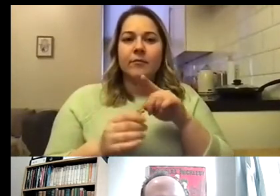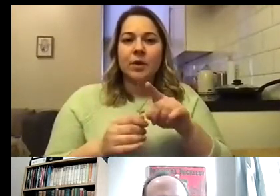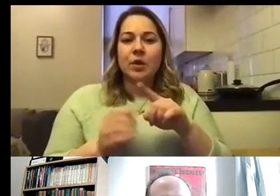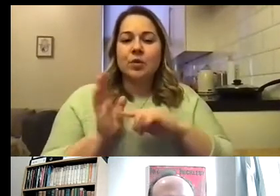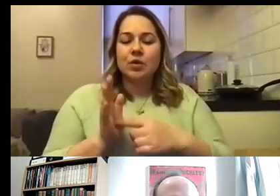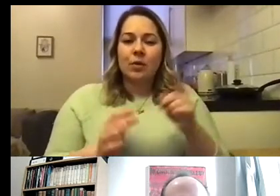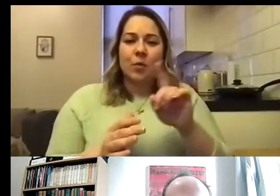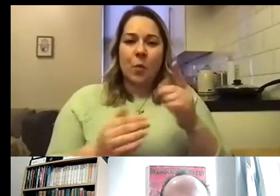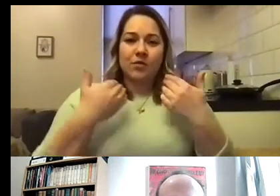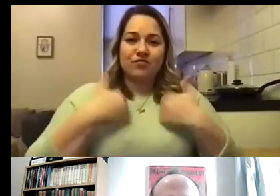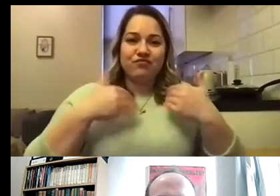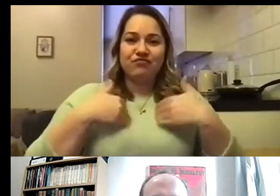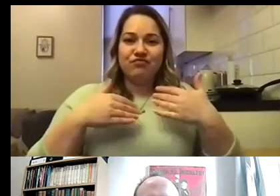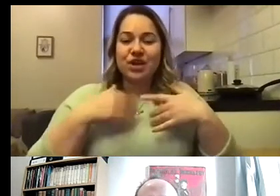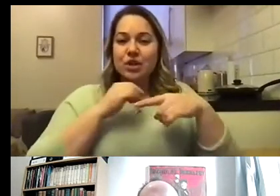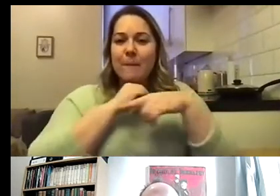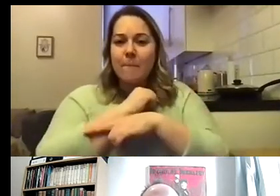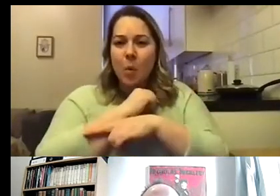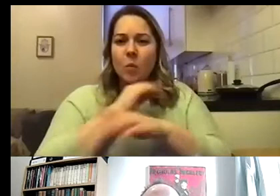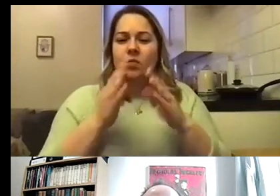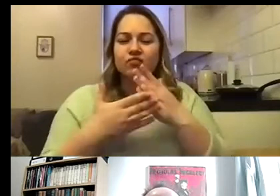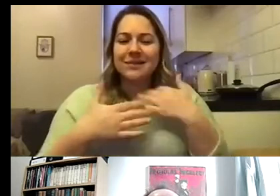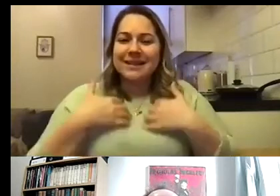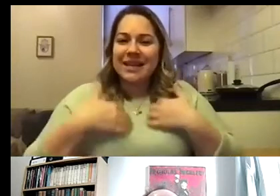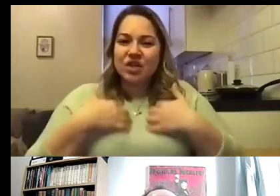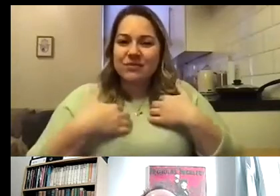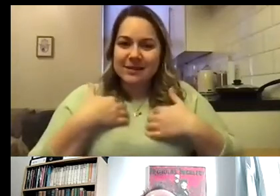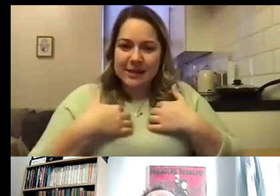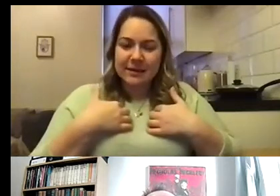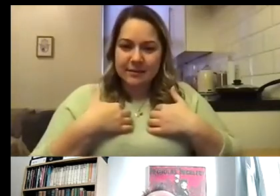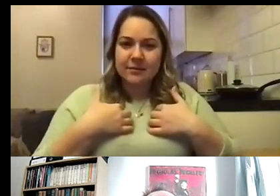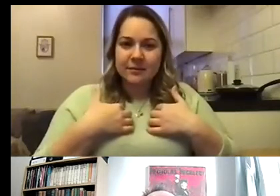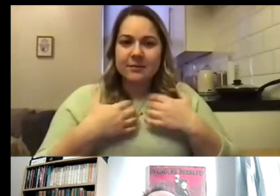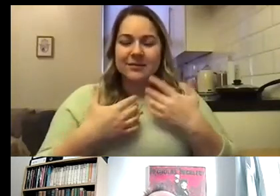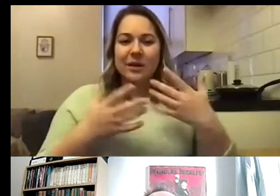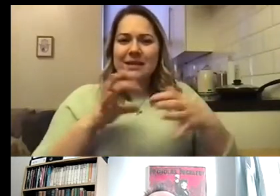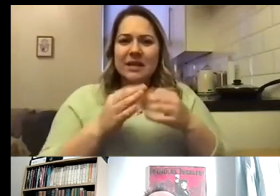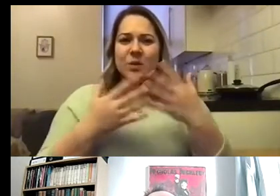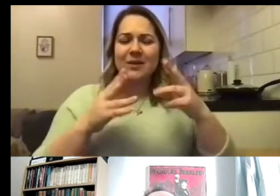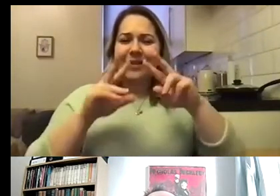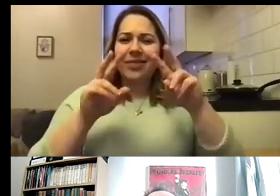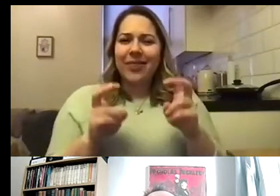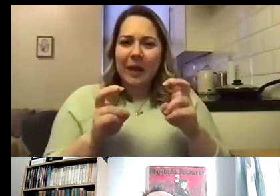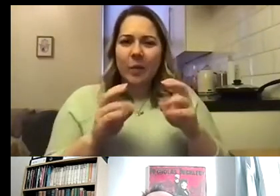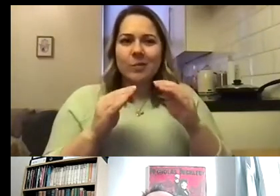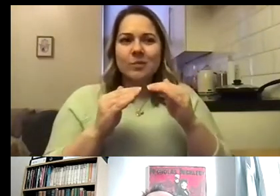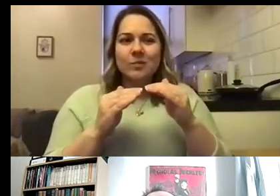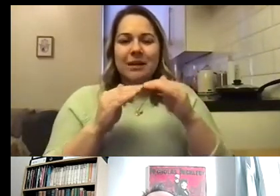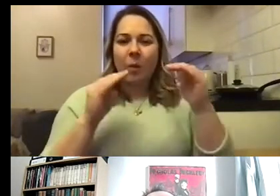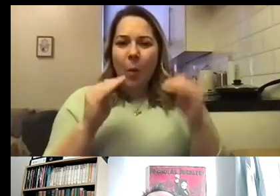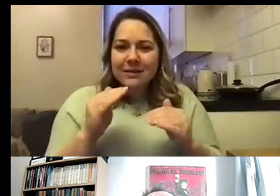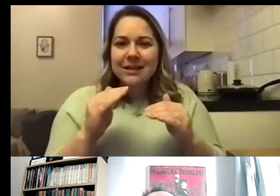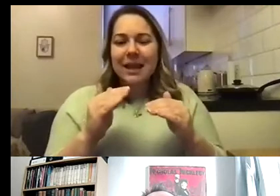poor was so interesting and spoke volumes to a lot of the themes around sort of inequality and haves